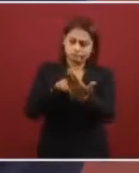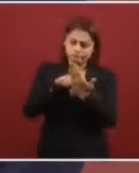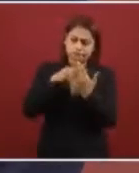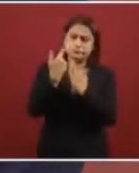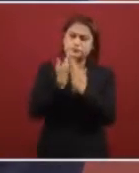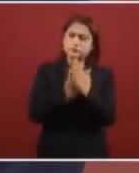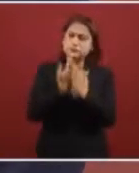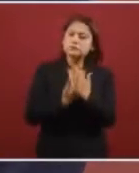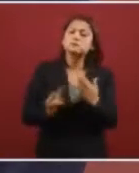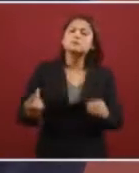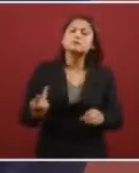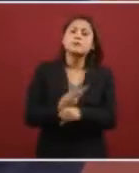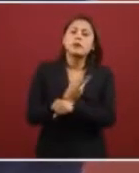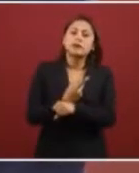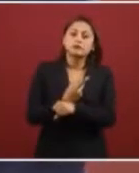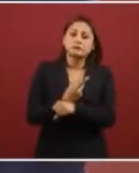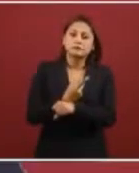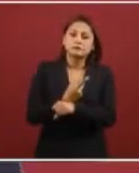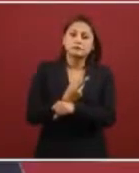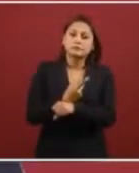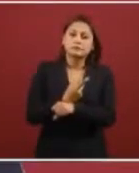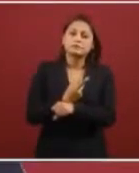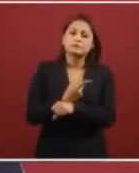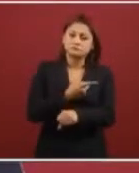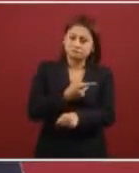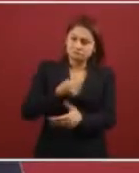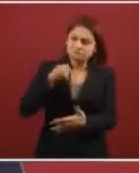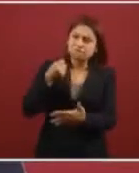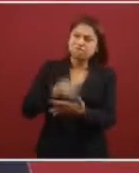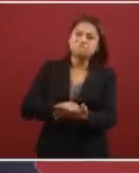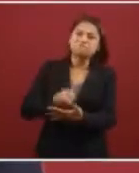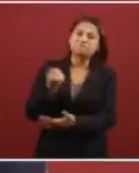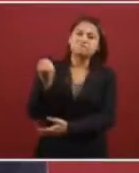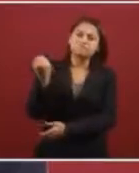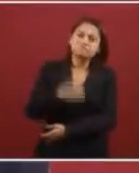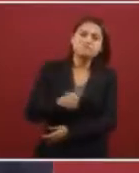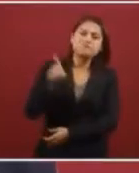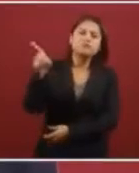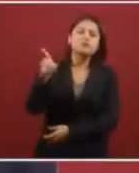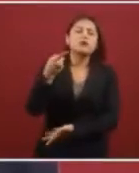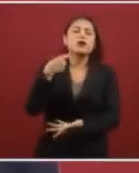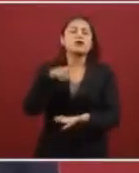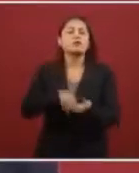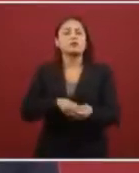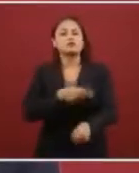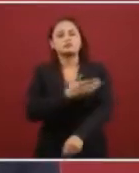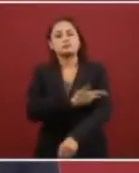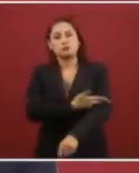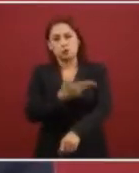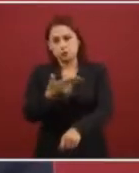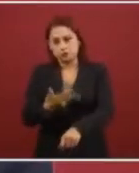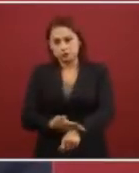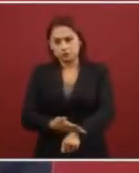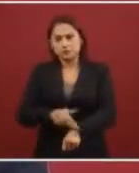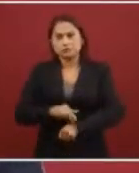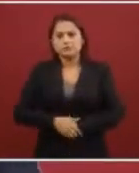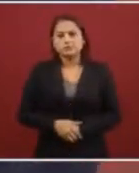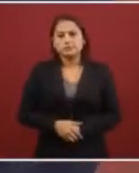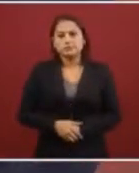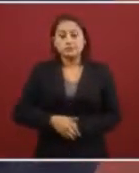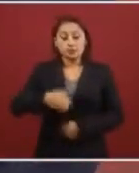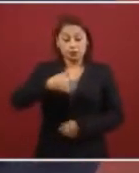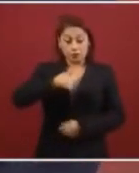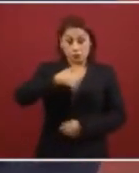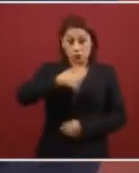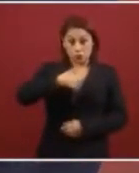and they need to be able to account y que haya for the honestidad. Money, and that there be honesty. No tanto not so much. Es un asunto del ejecutivo.